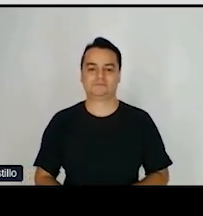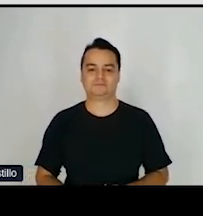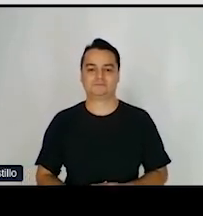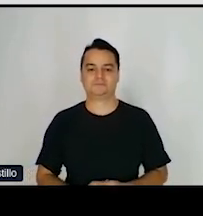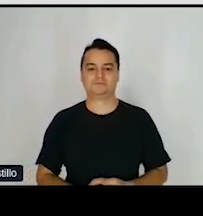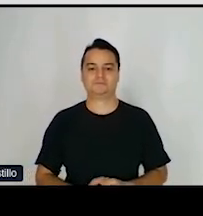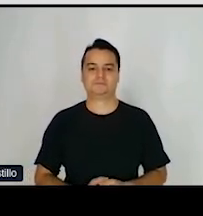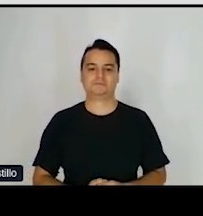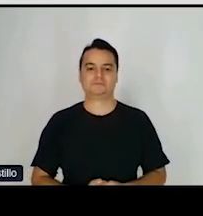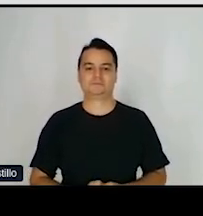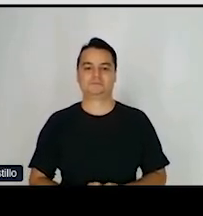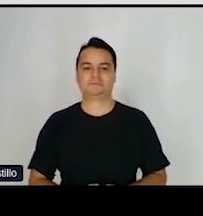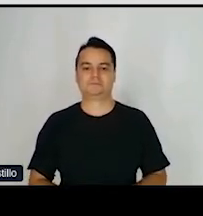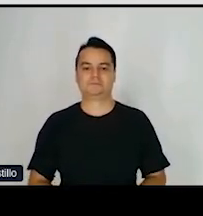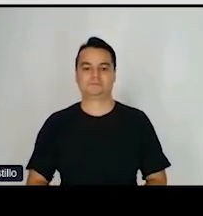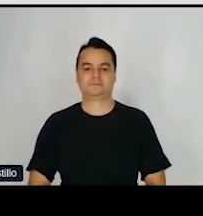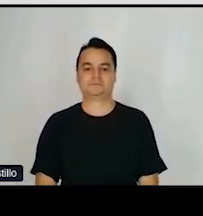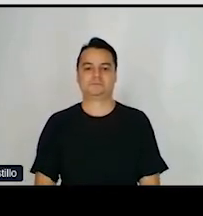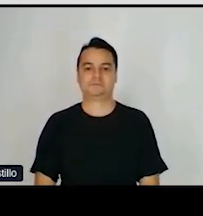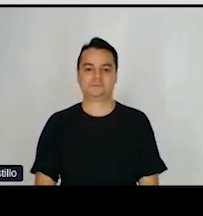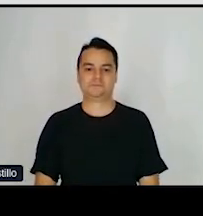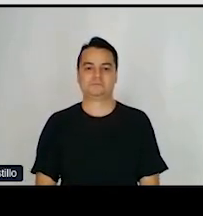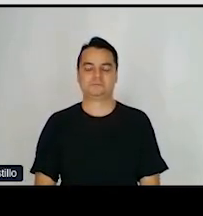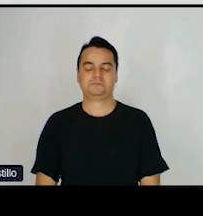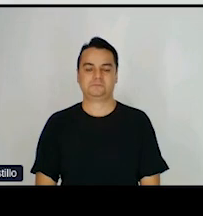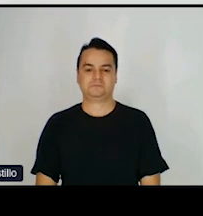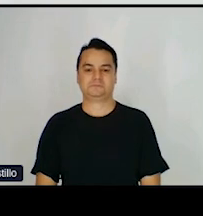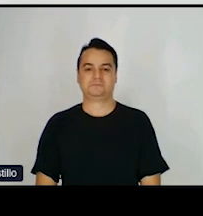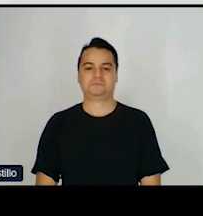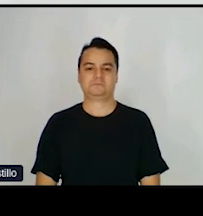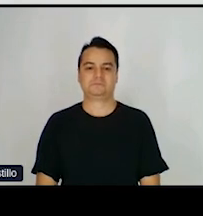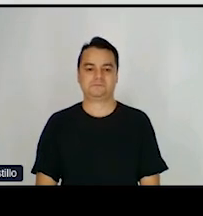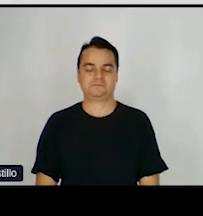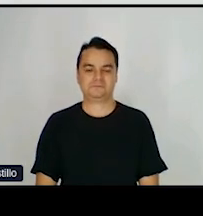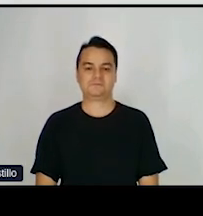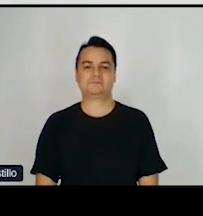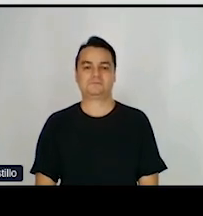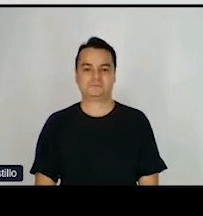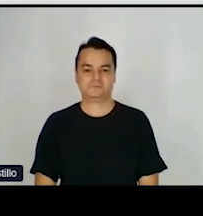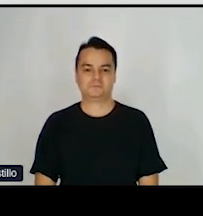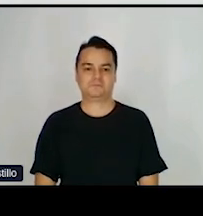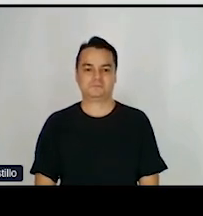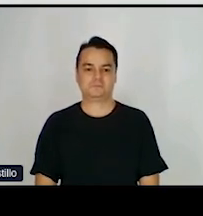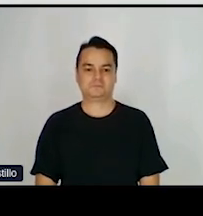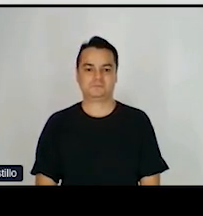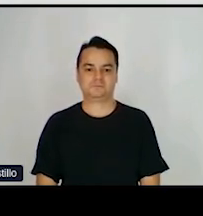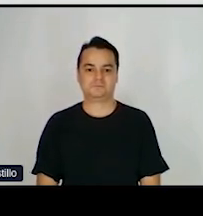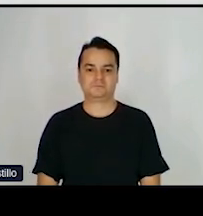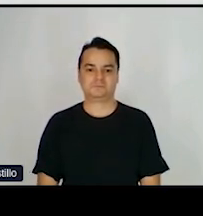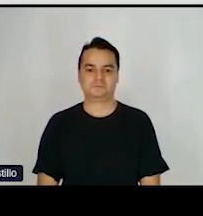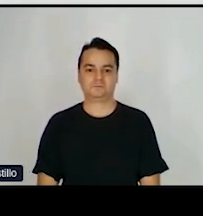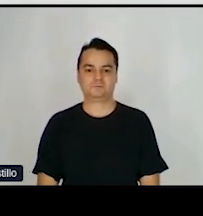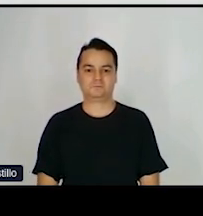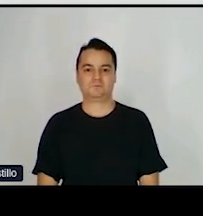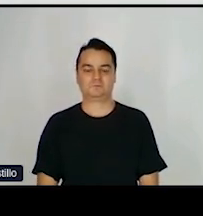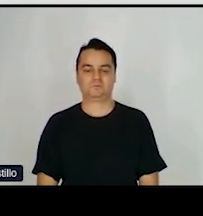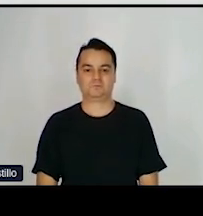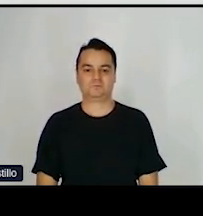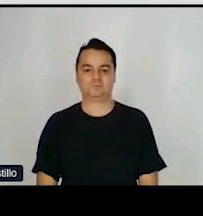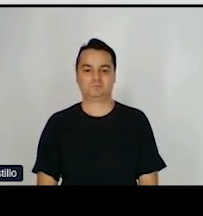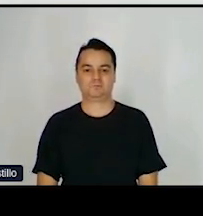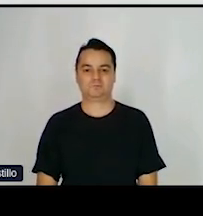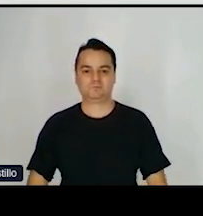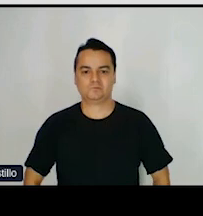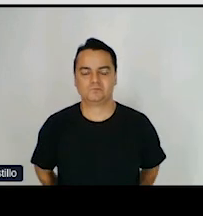job. The lawyer went to the baker and saw Simone at work. The